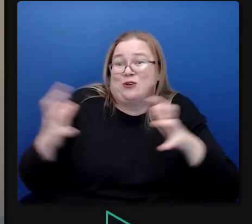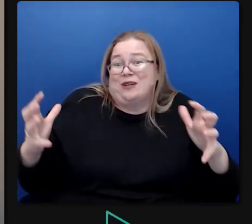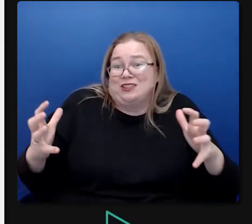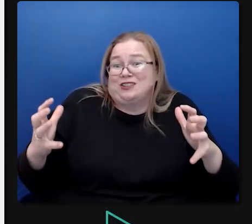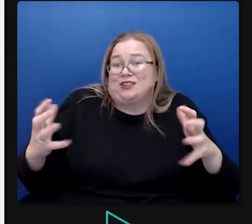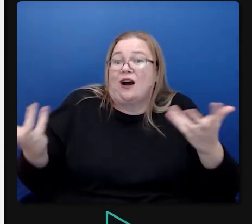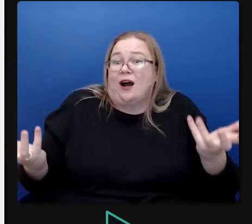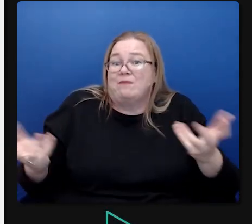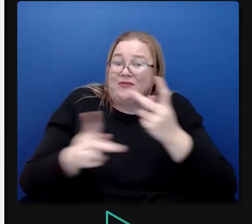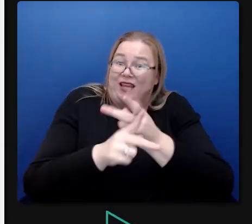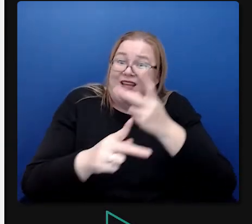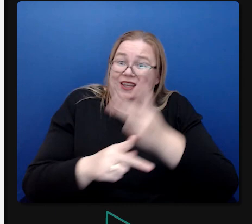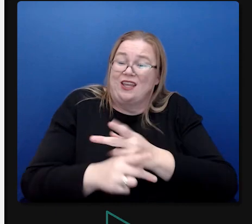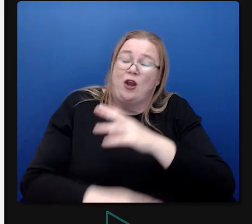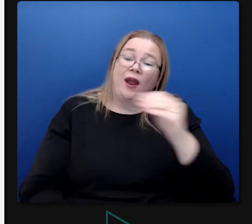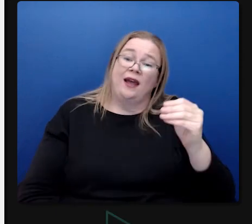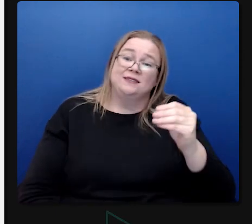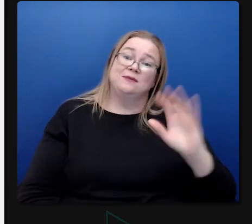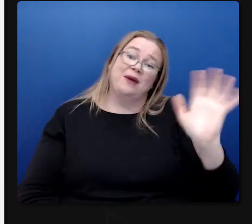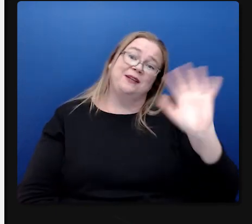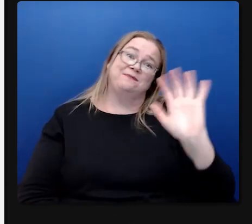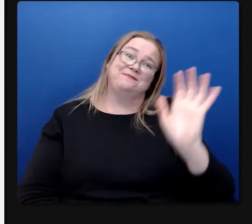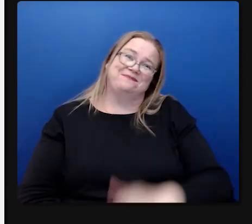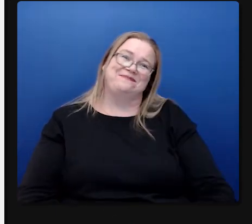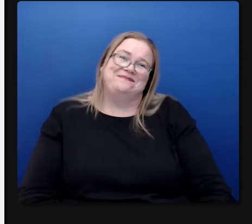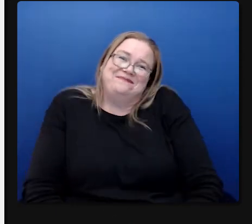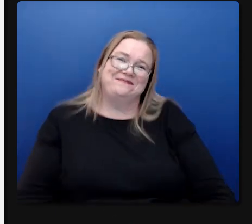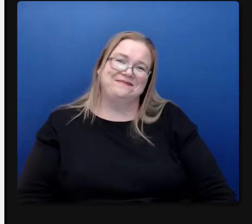so much. Take care and